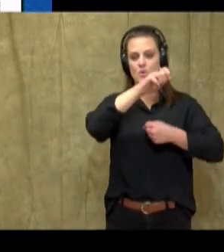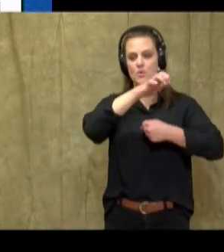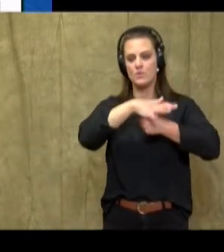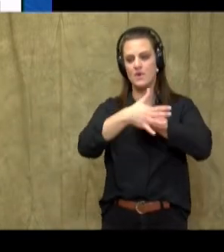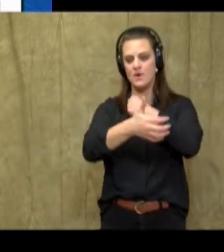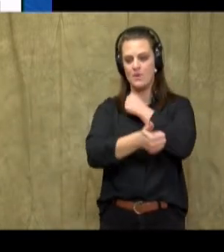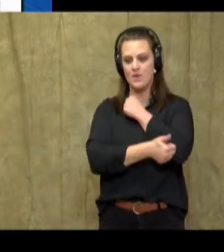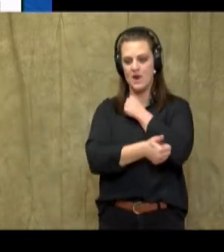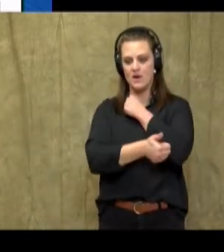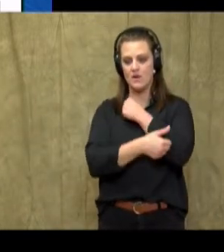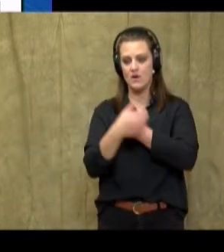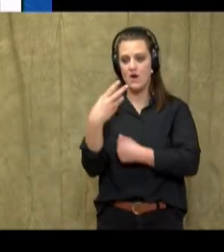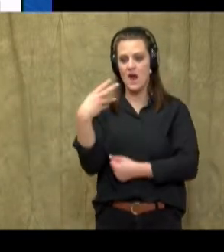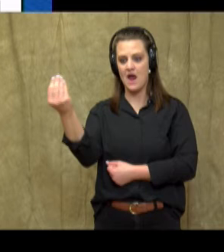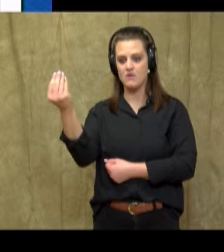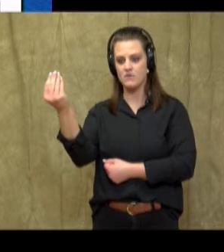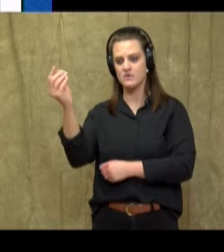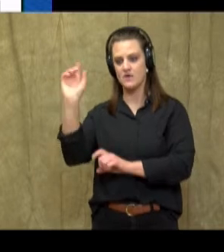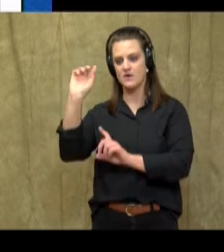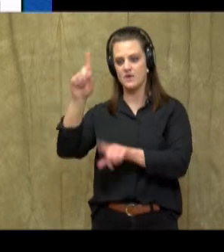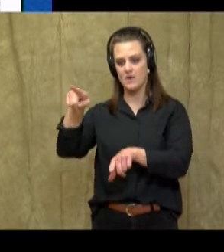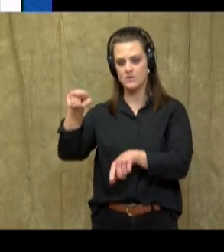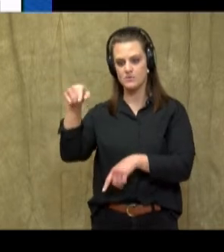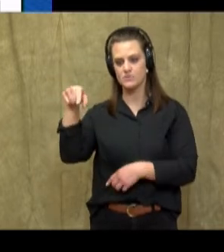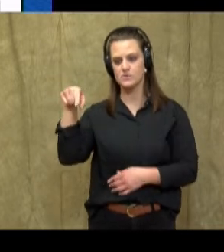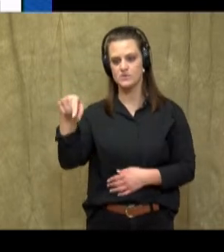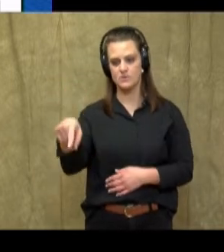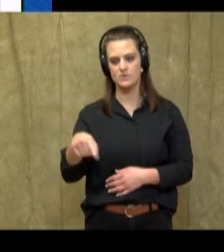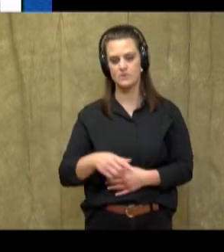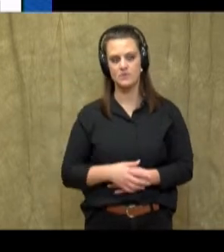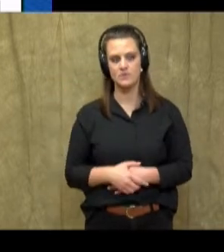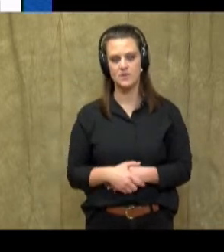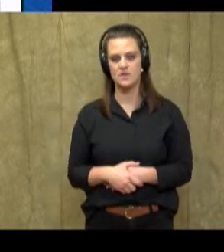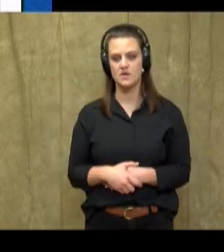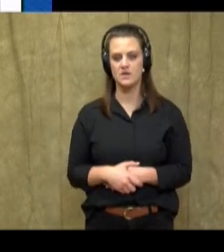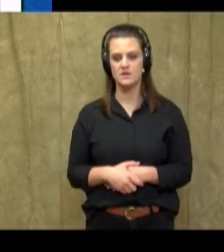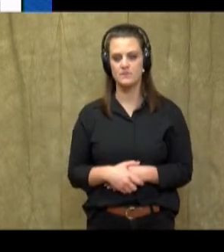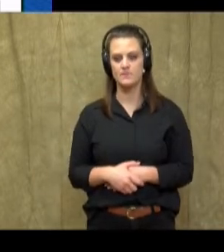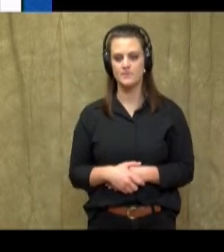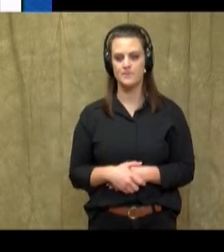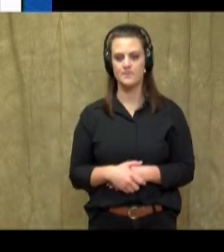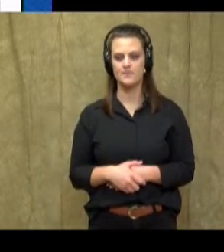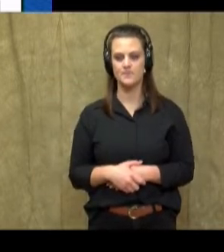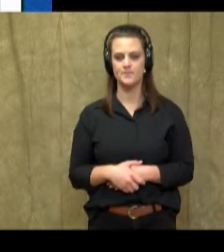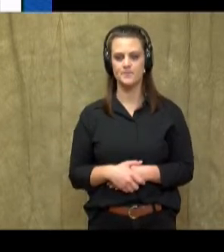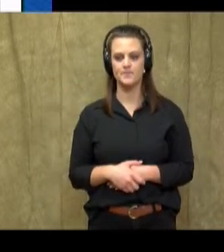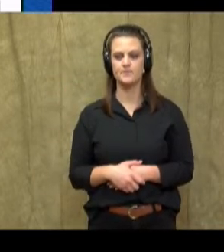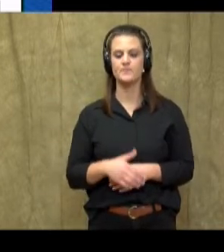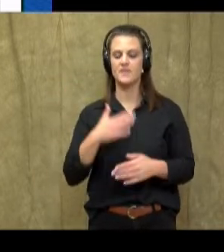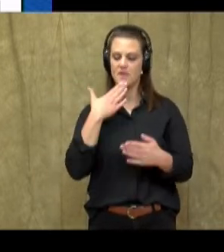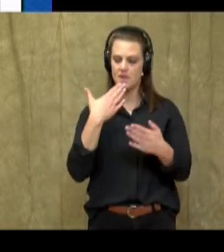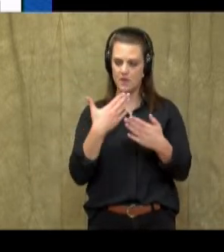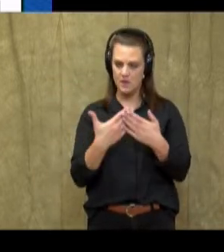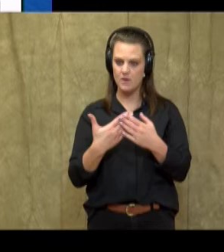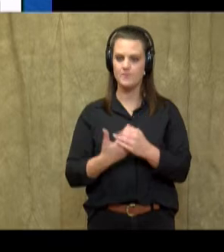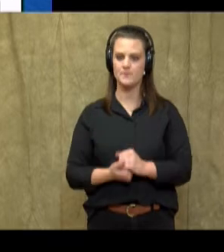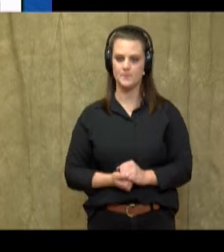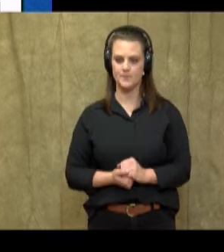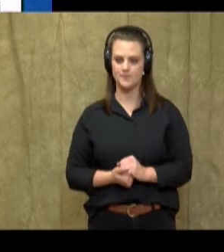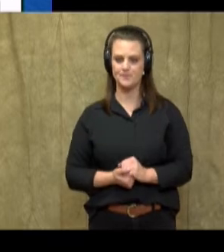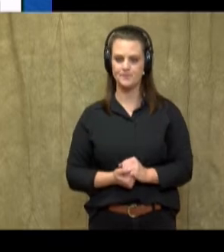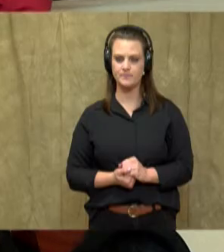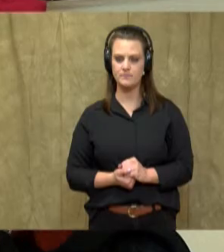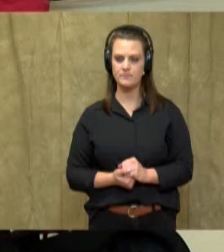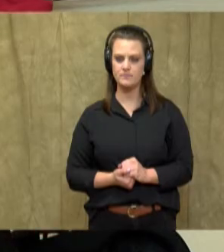Acca-bacca, soda cracker, out goes you. Good. So you'll notice